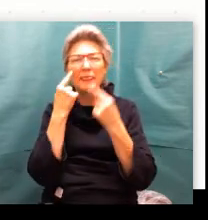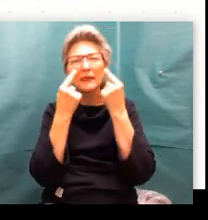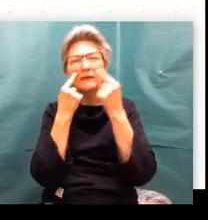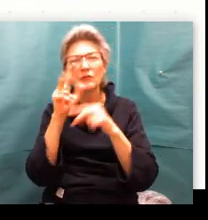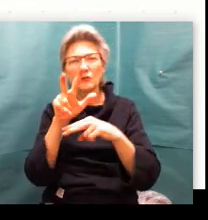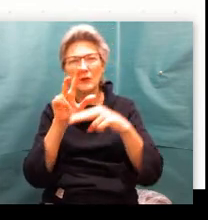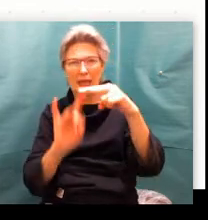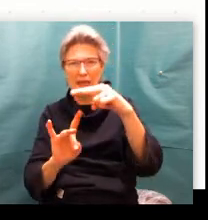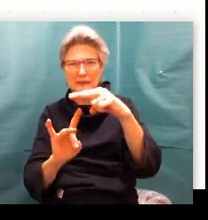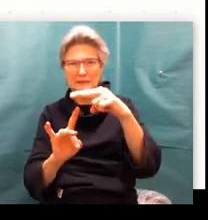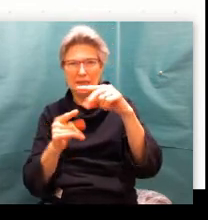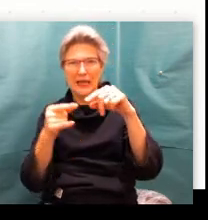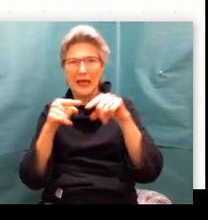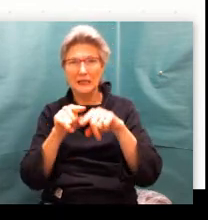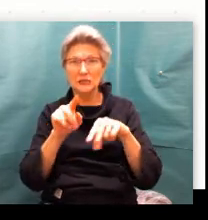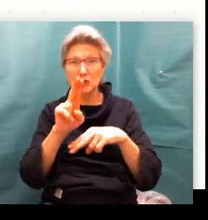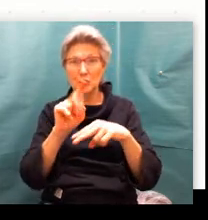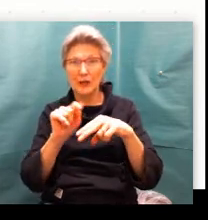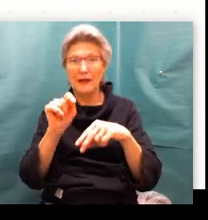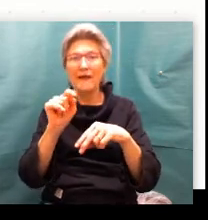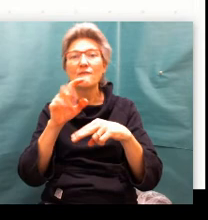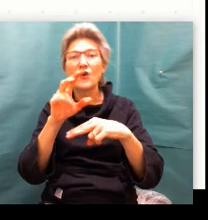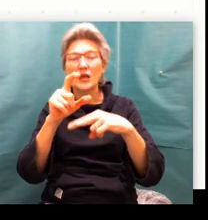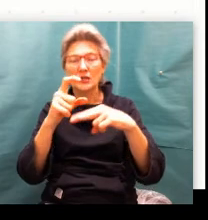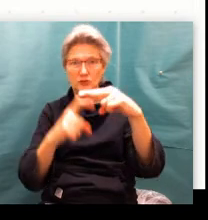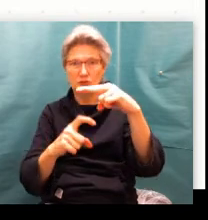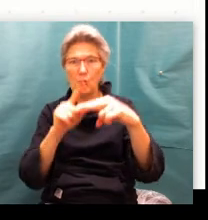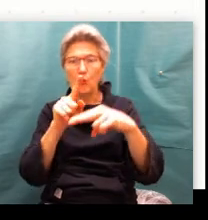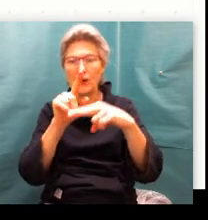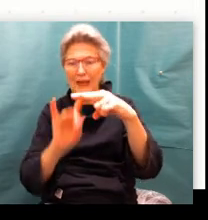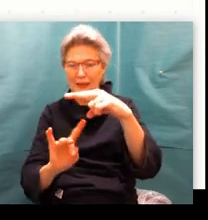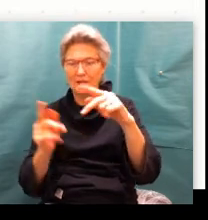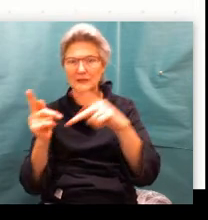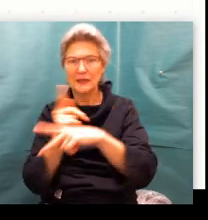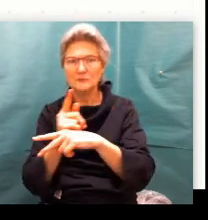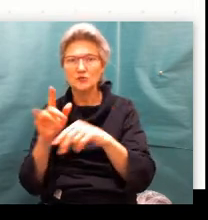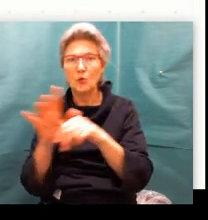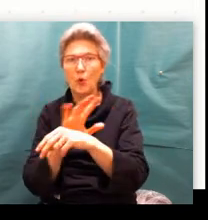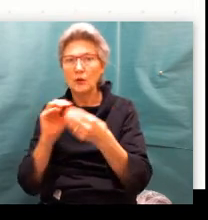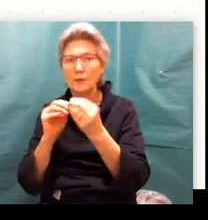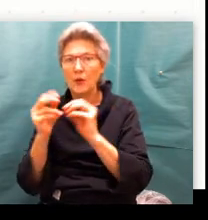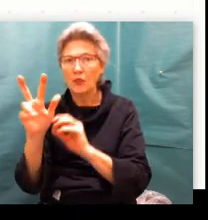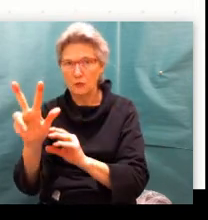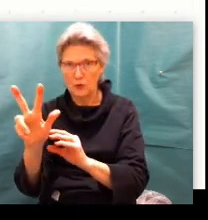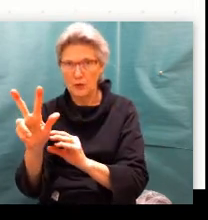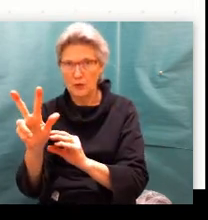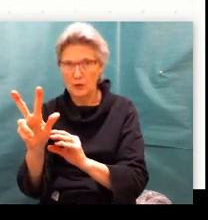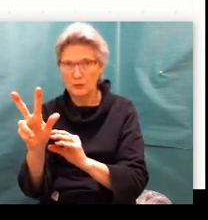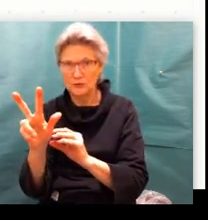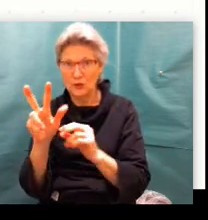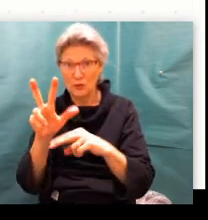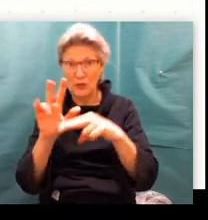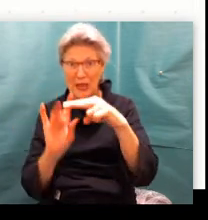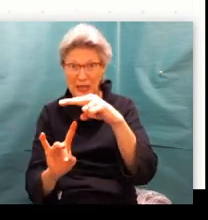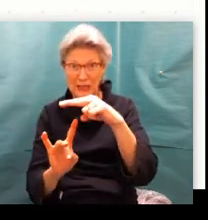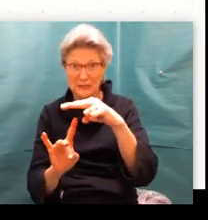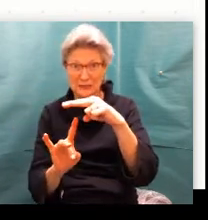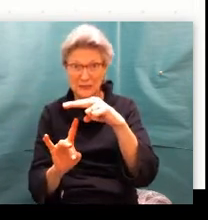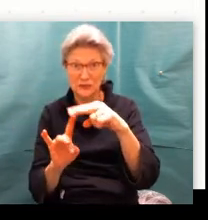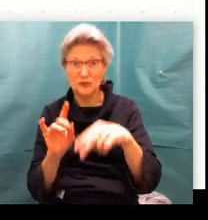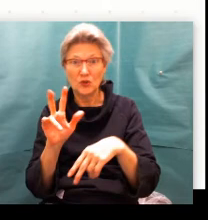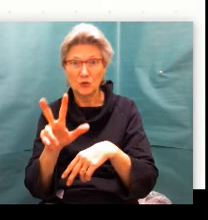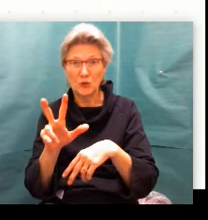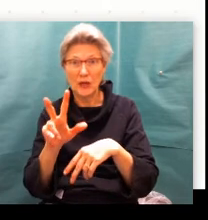3/8 as the unit fraction of 1/8 times the whole number 3, right? Because within 3/8, there's